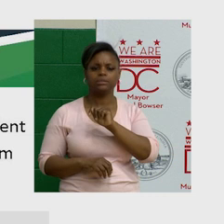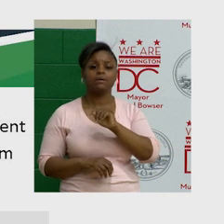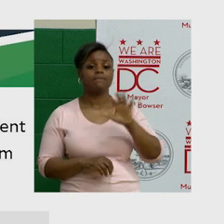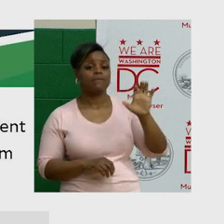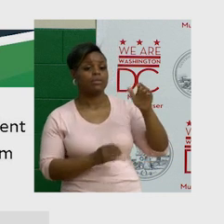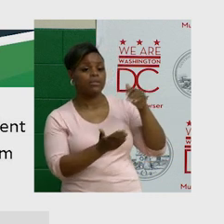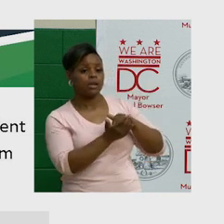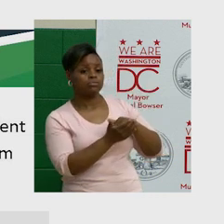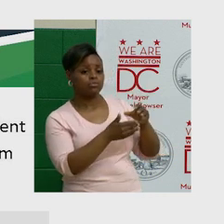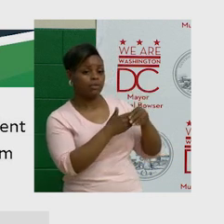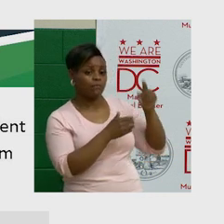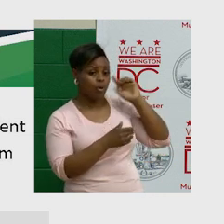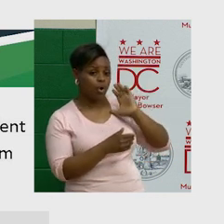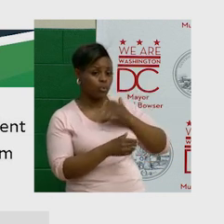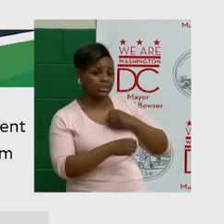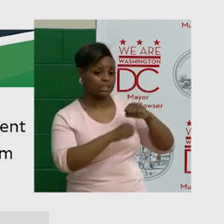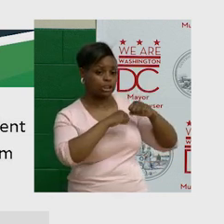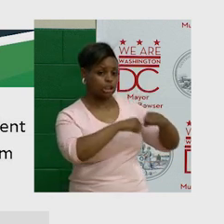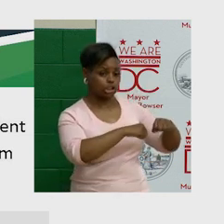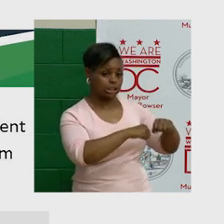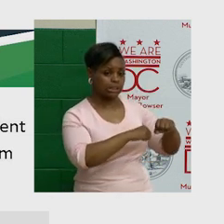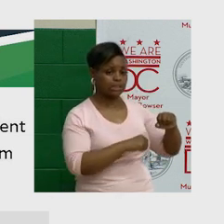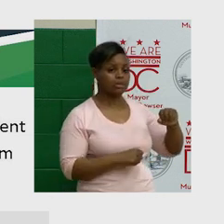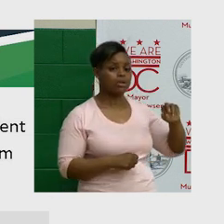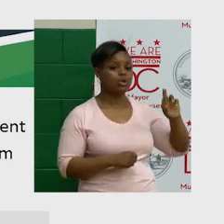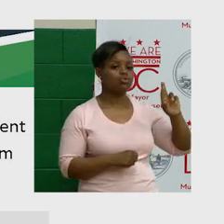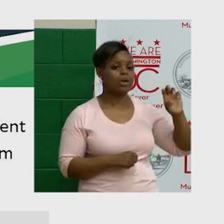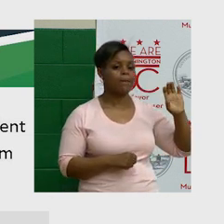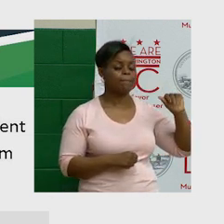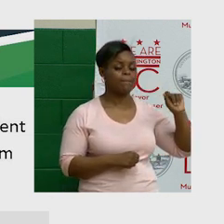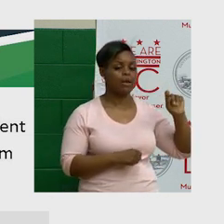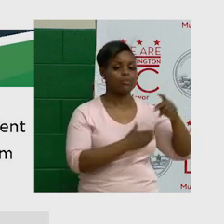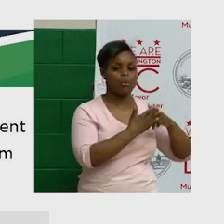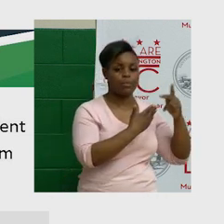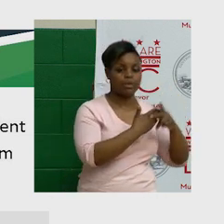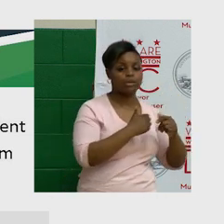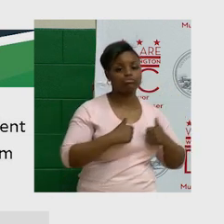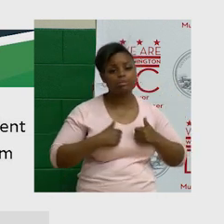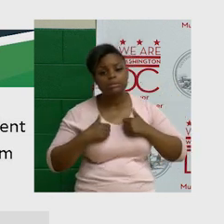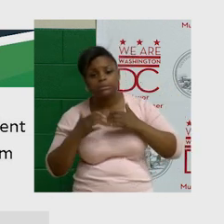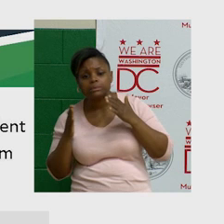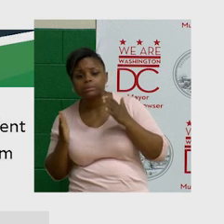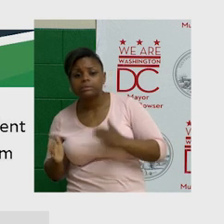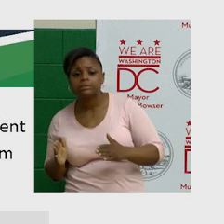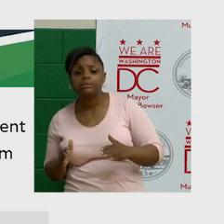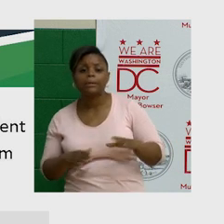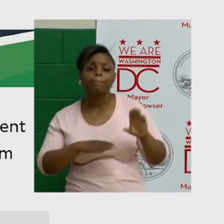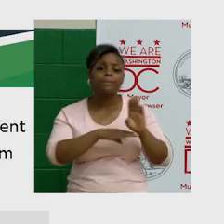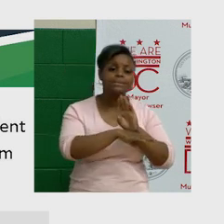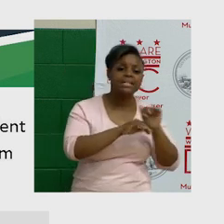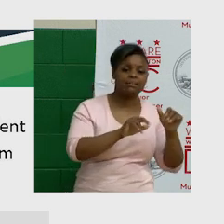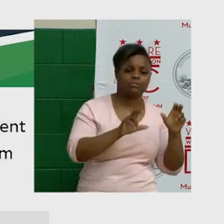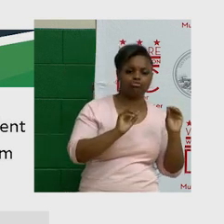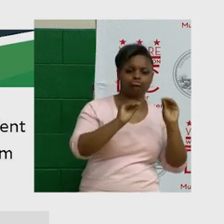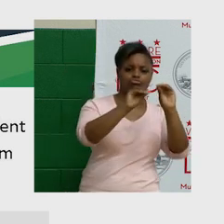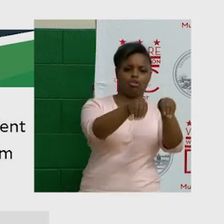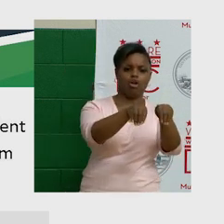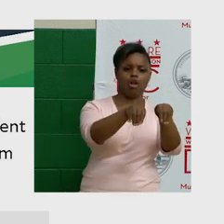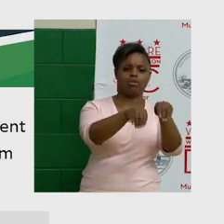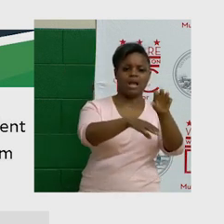$500,000 for our security rebate program so residents and businesses can install security cameras in their homes or in their